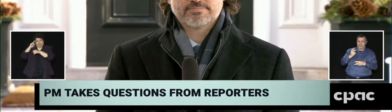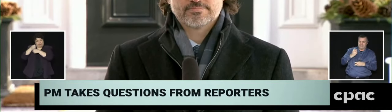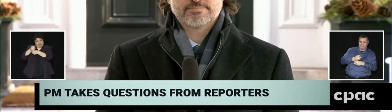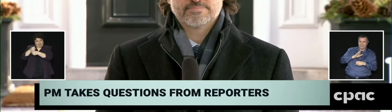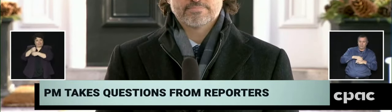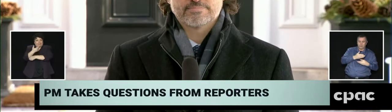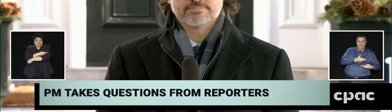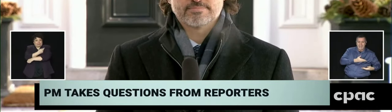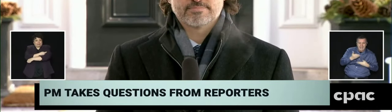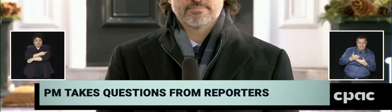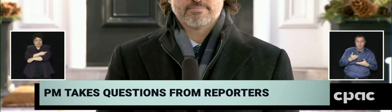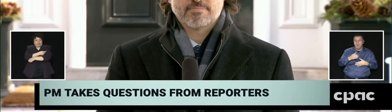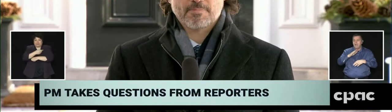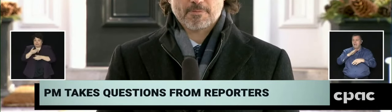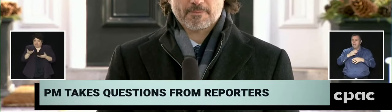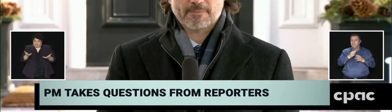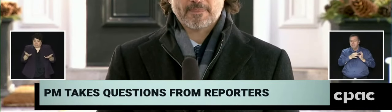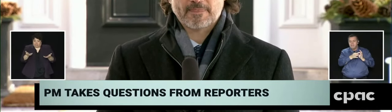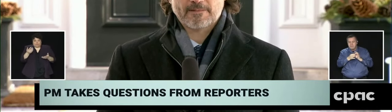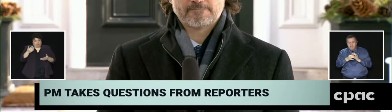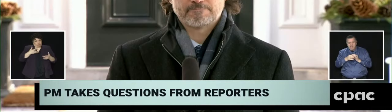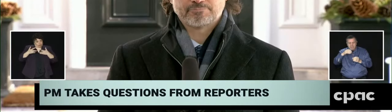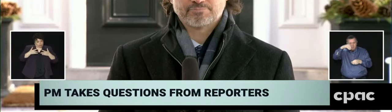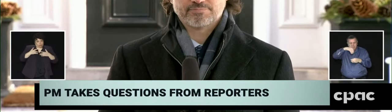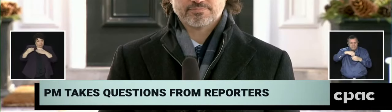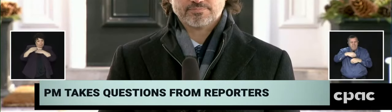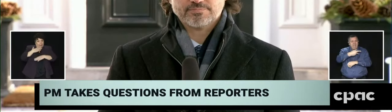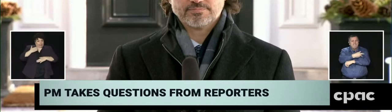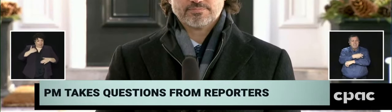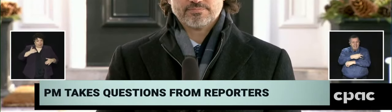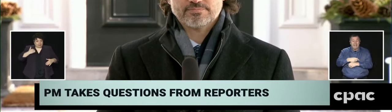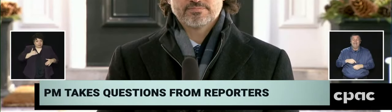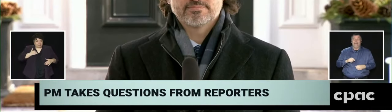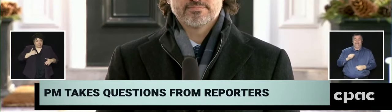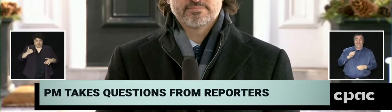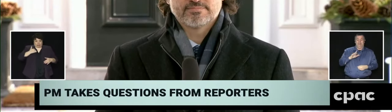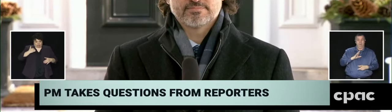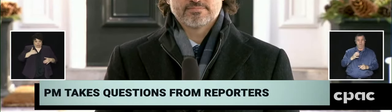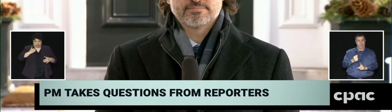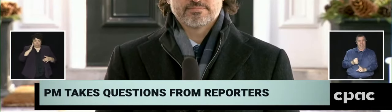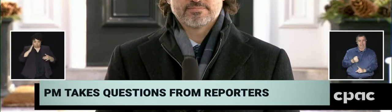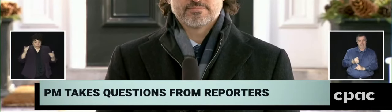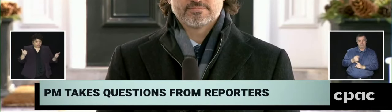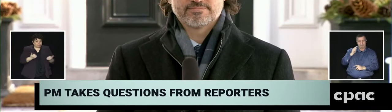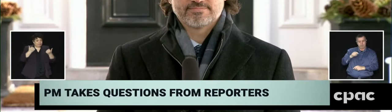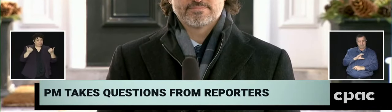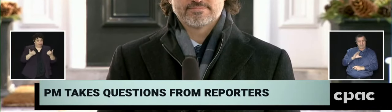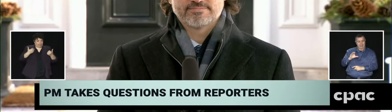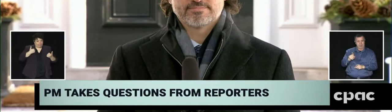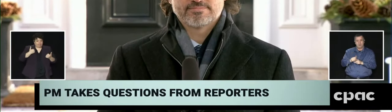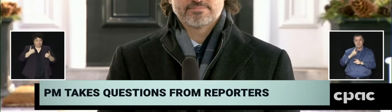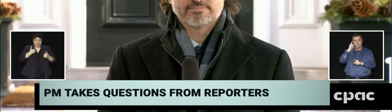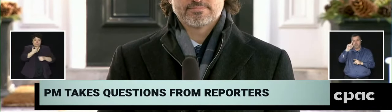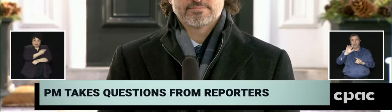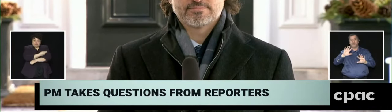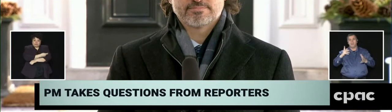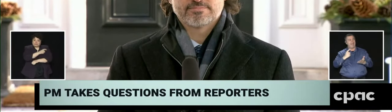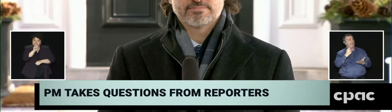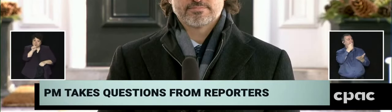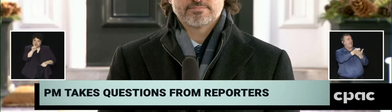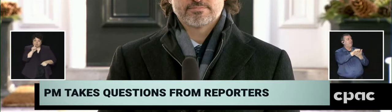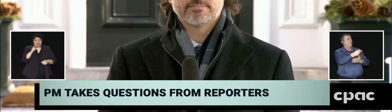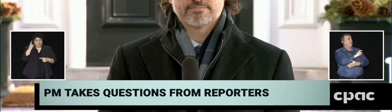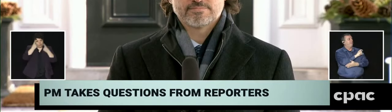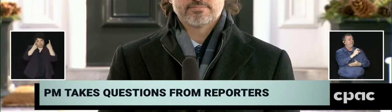This obviously has implications for Canada and our supply. I mean, how can these actions not have a